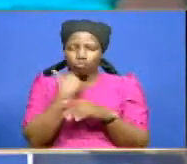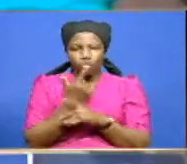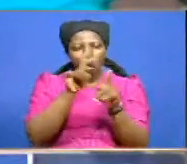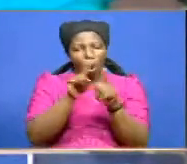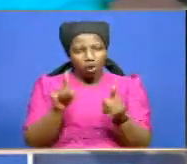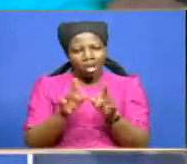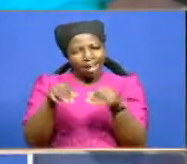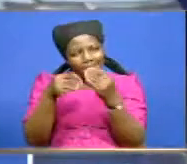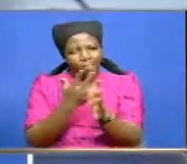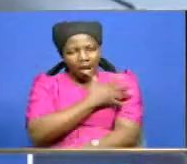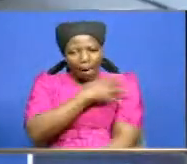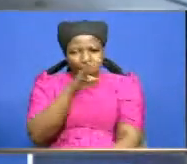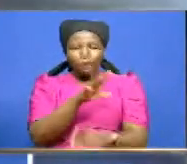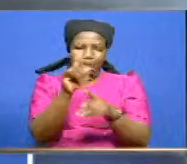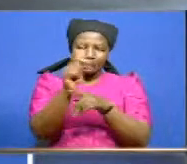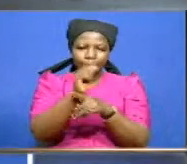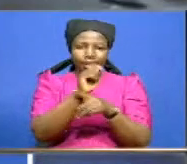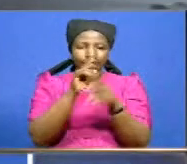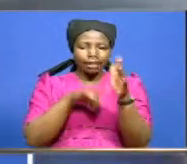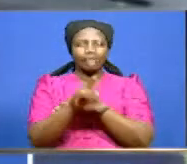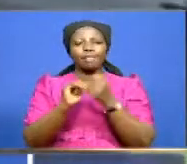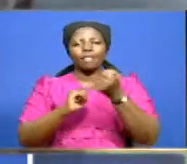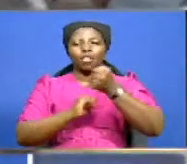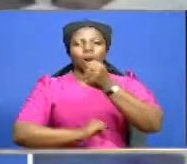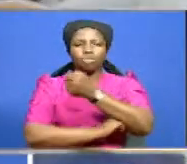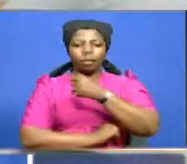the foundation.